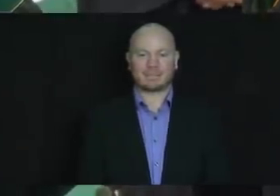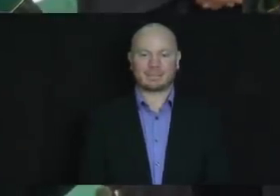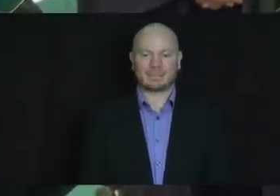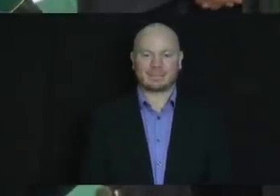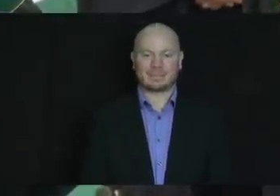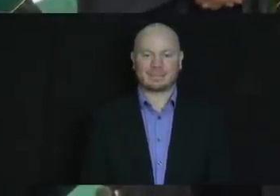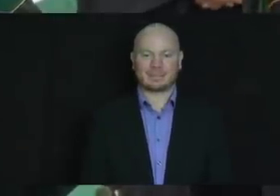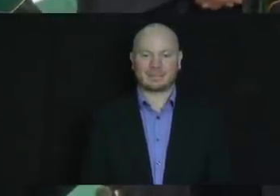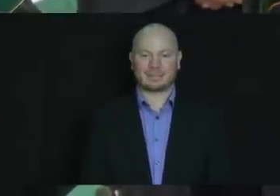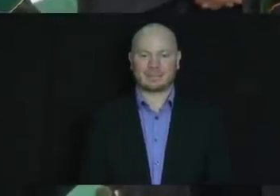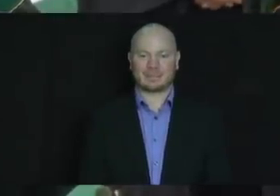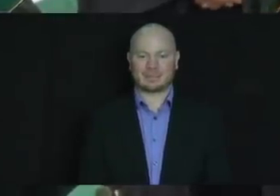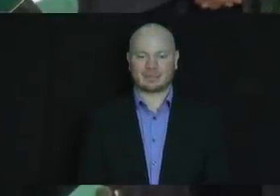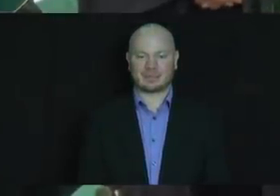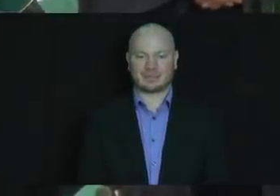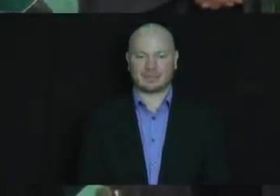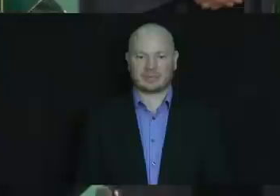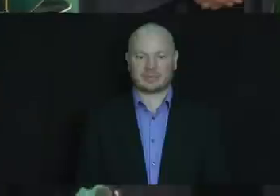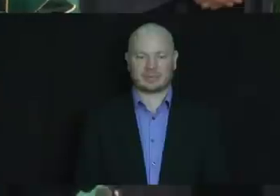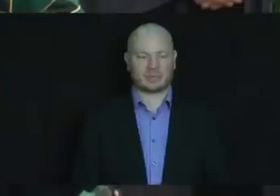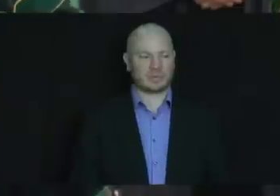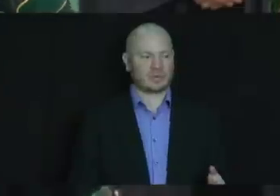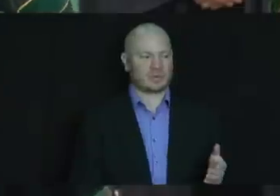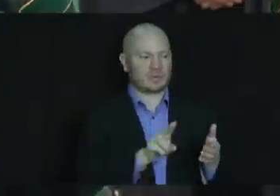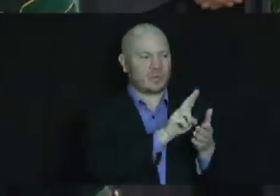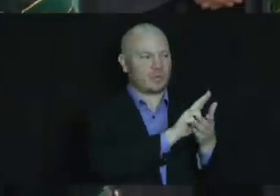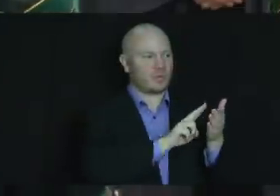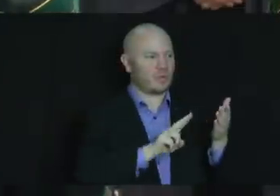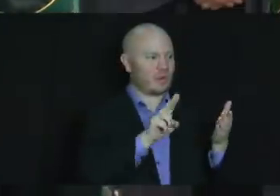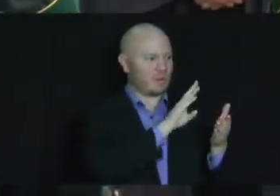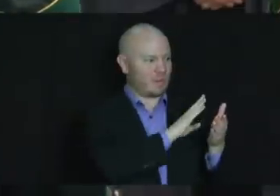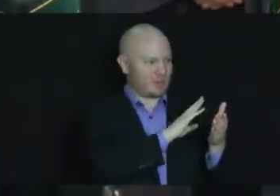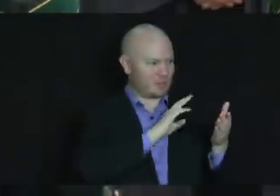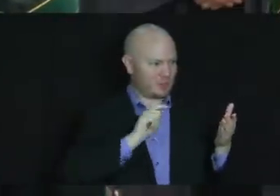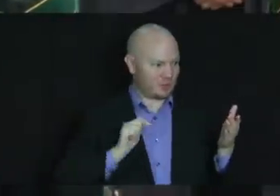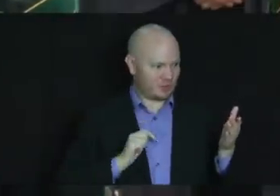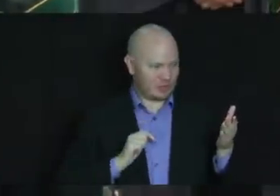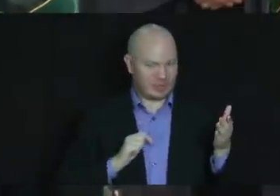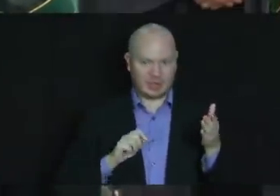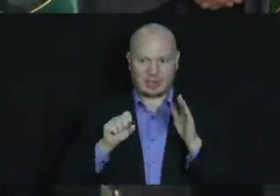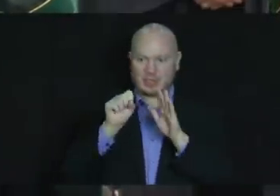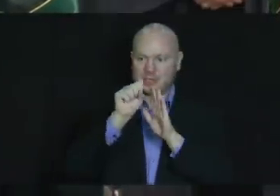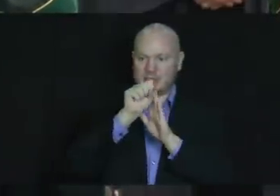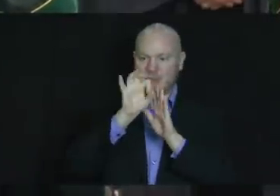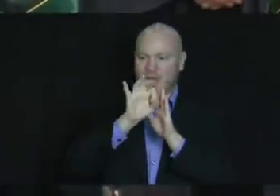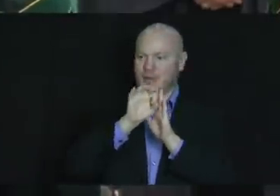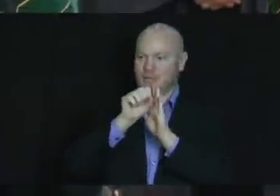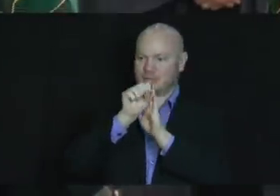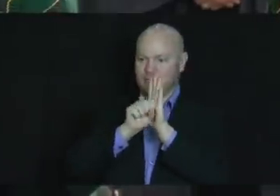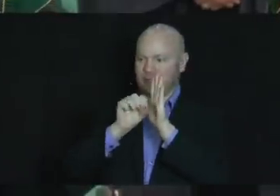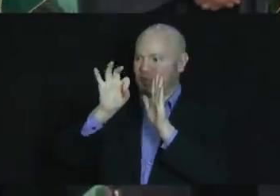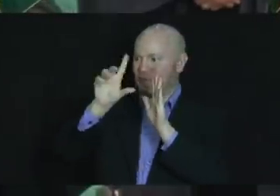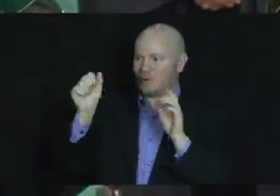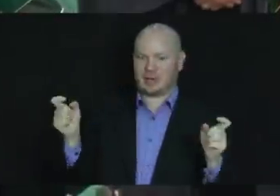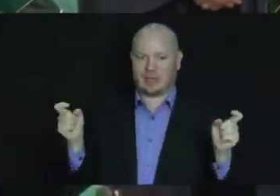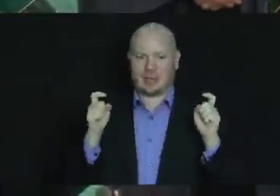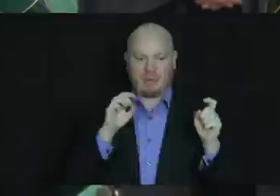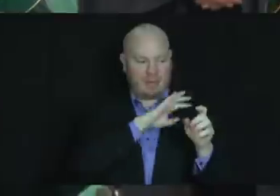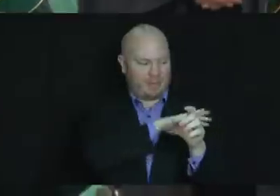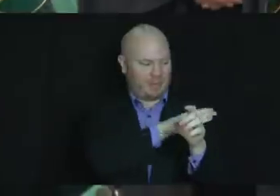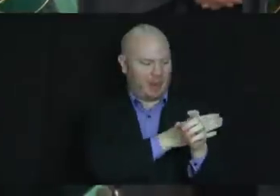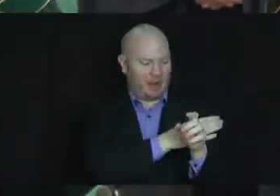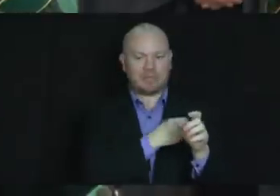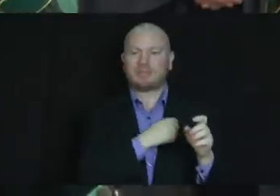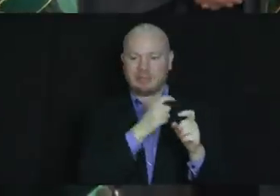By virtue of the authority vested in me by the University Board of Trustees and the State of Florida, I confer